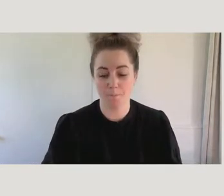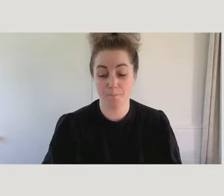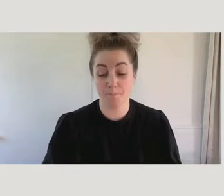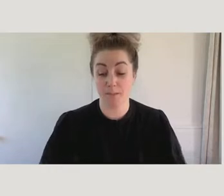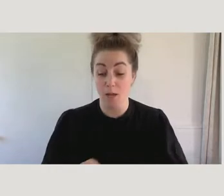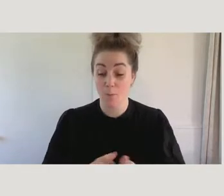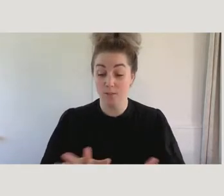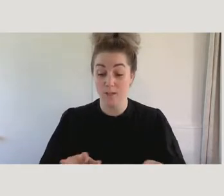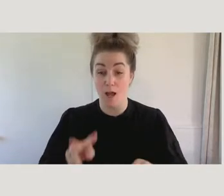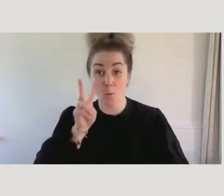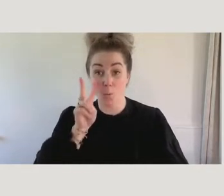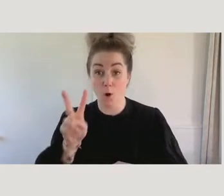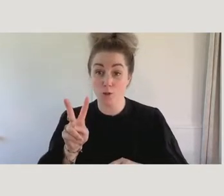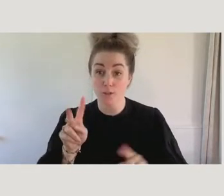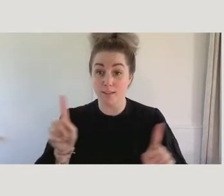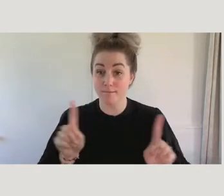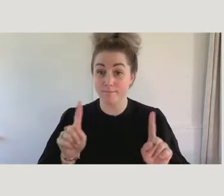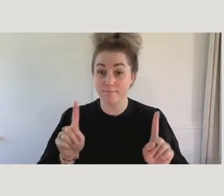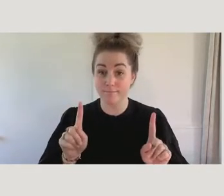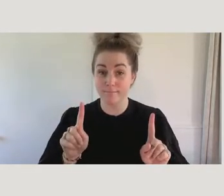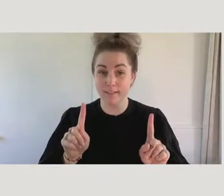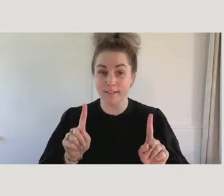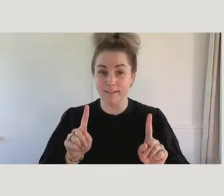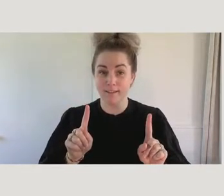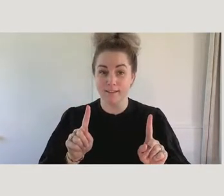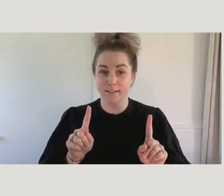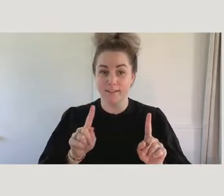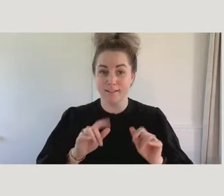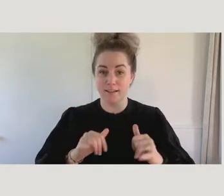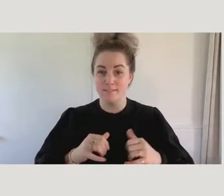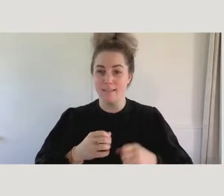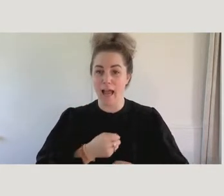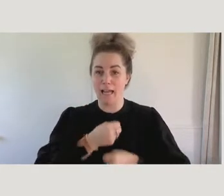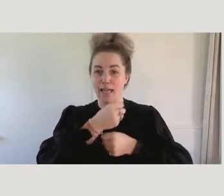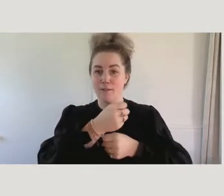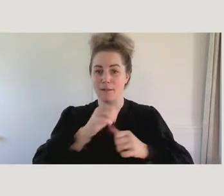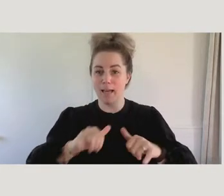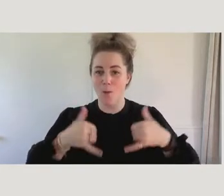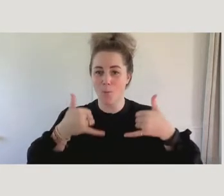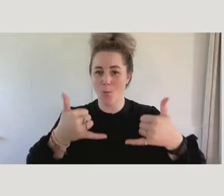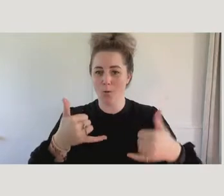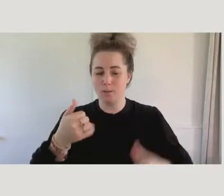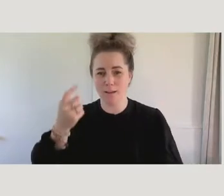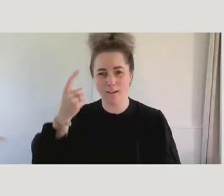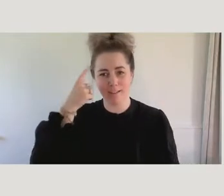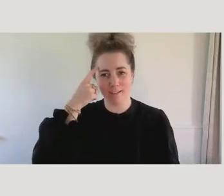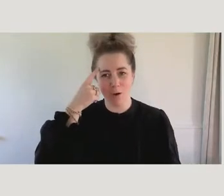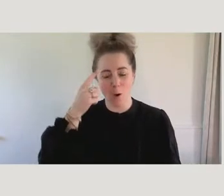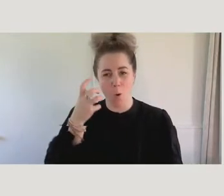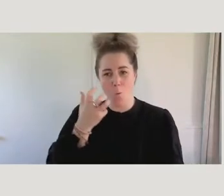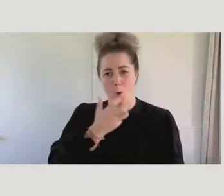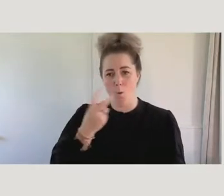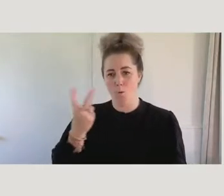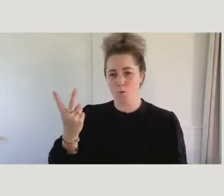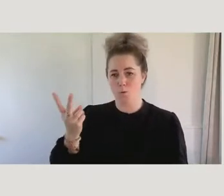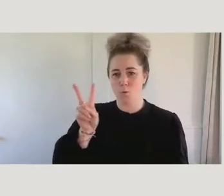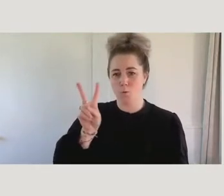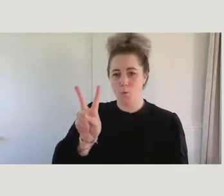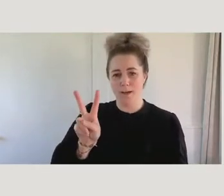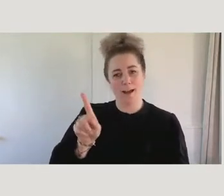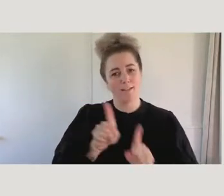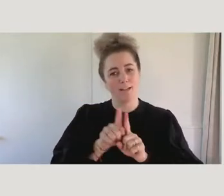was like watching a little bit like watching the Academy Awards there for a little while I thought wow look at this tandem Pier this is the new